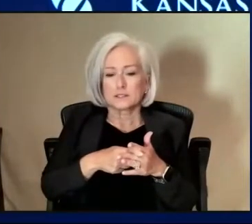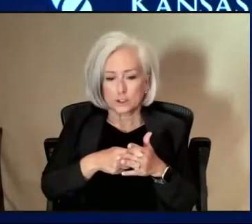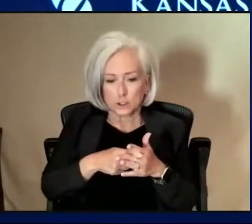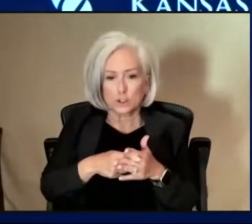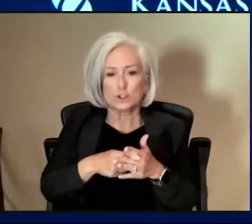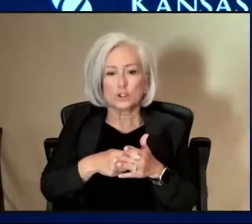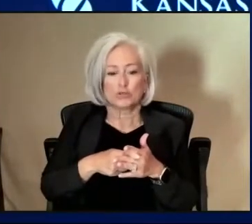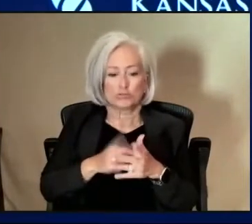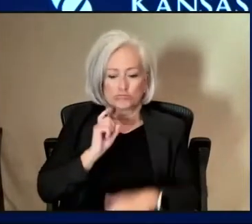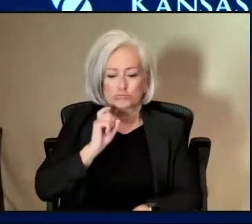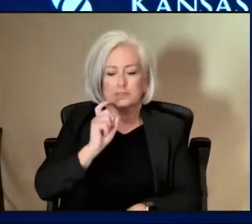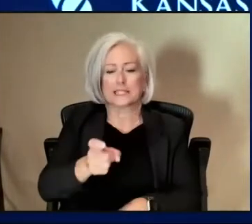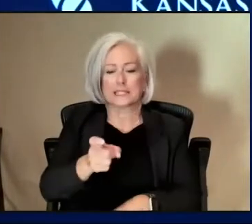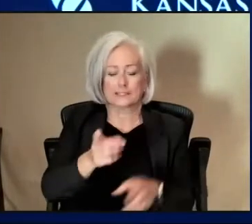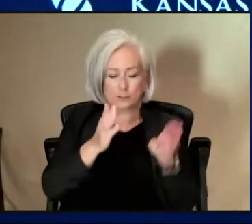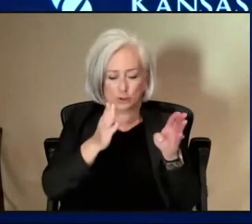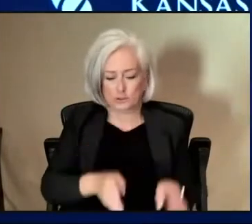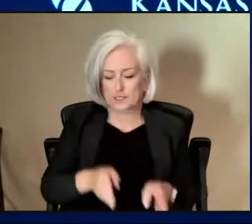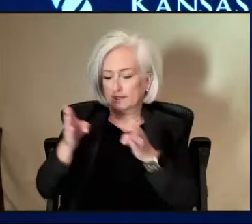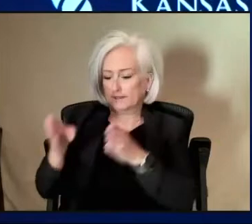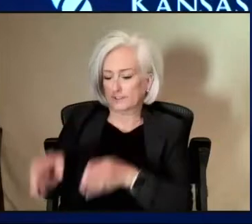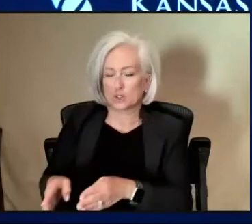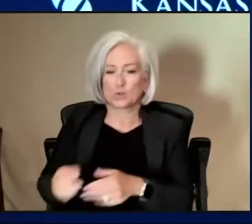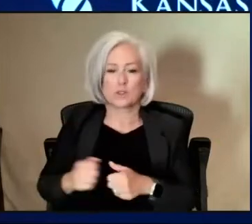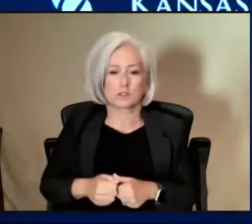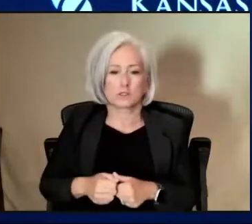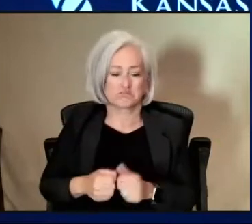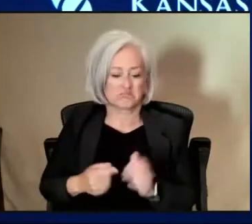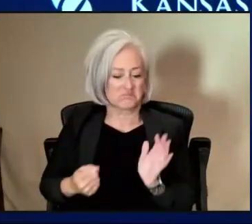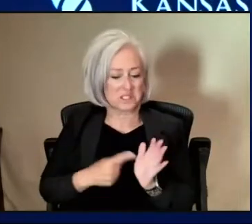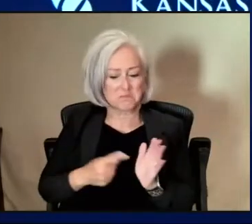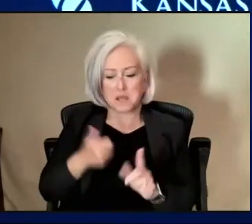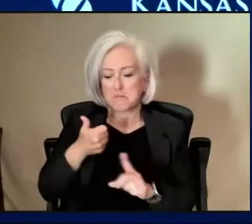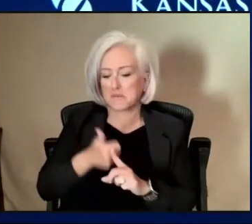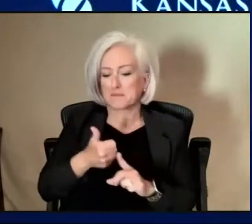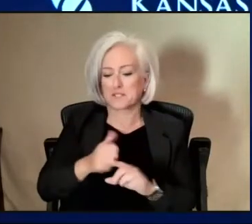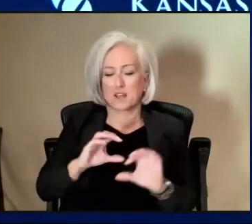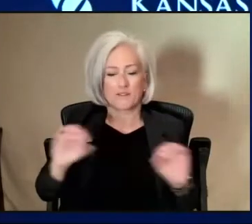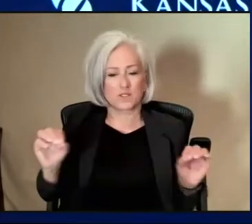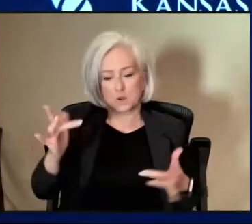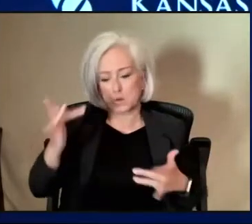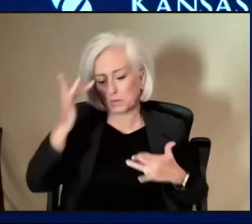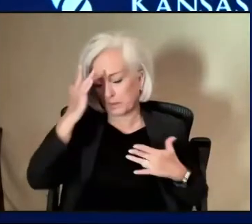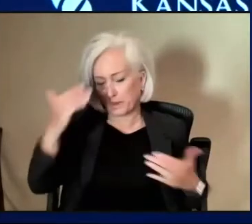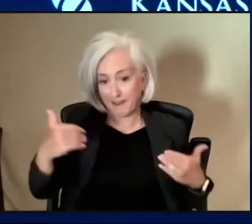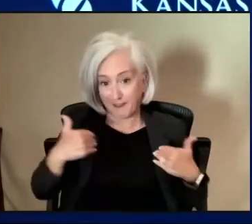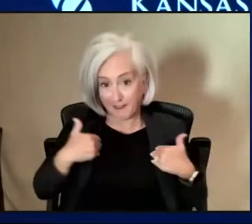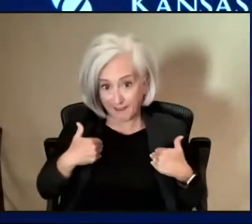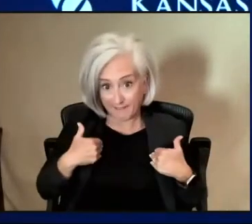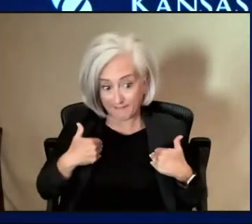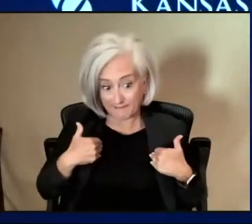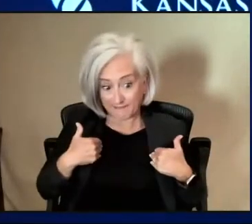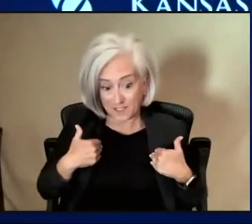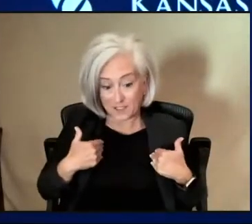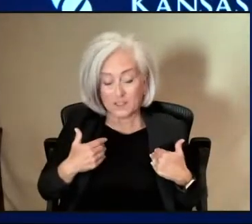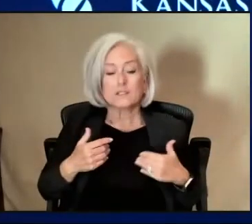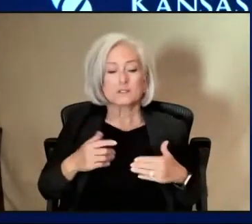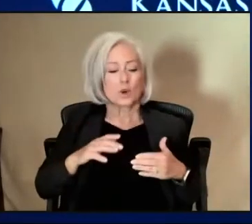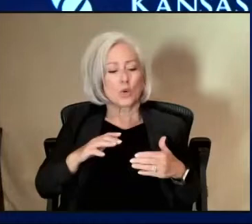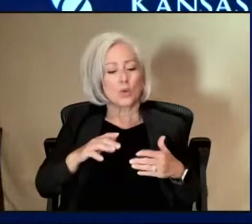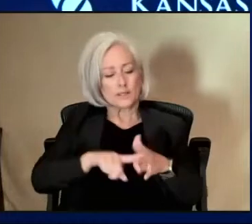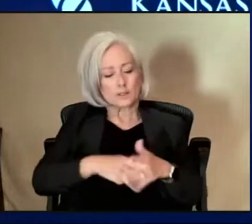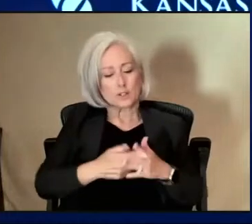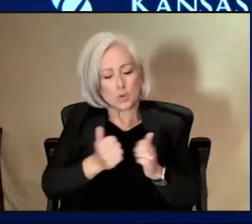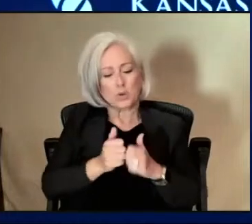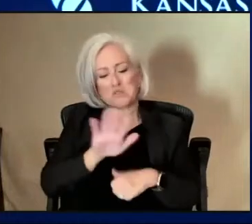are normal individuals. They don't have any underlying disease, but we just want to limit it to maybe 20 or 30 individuals, and